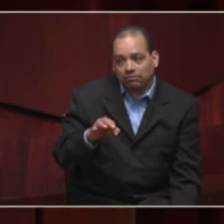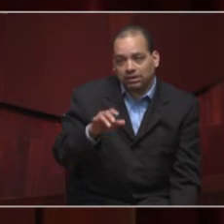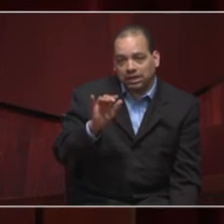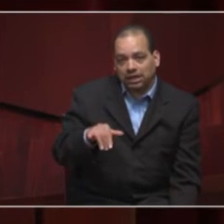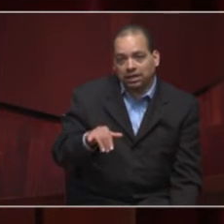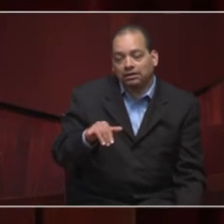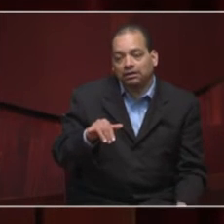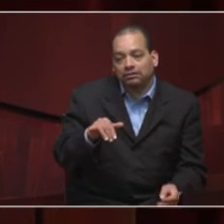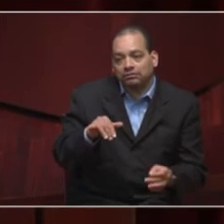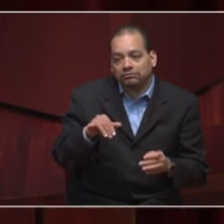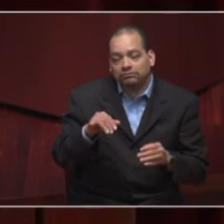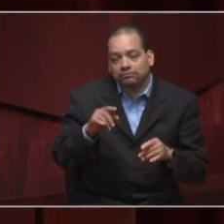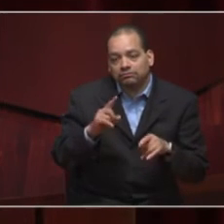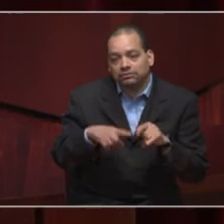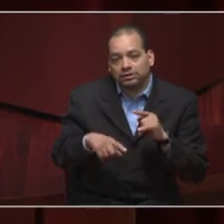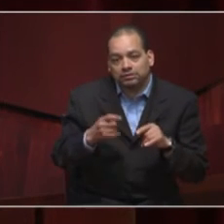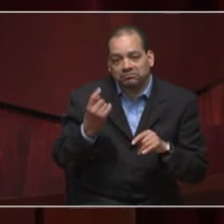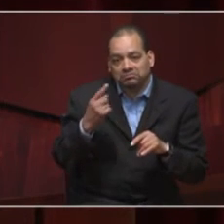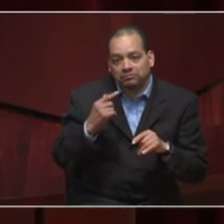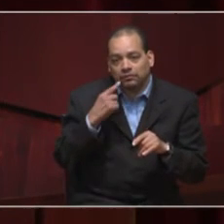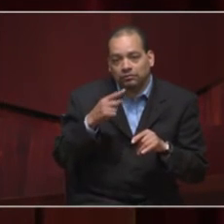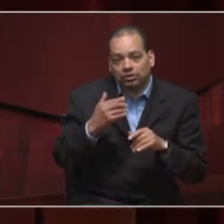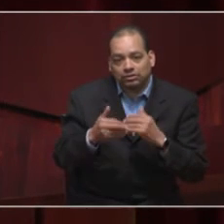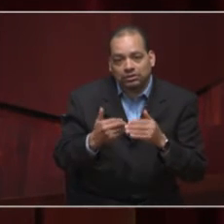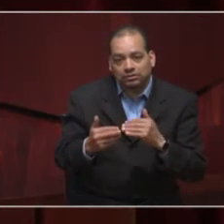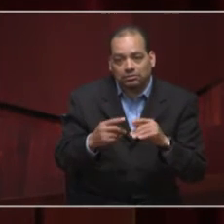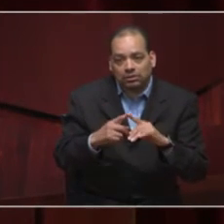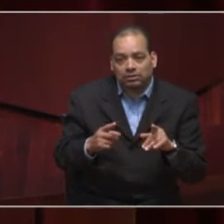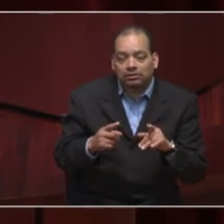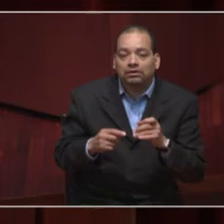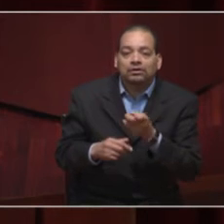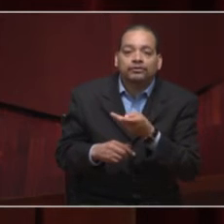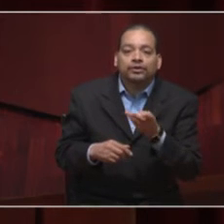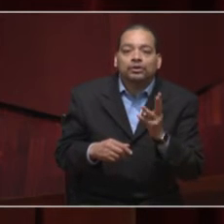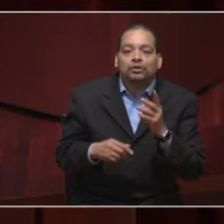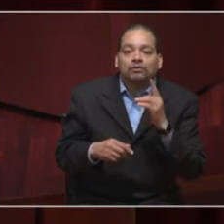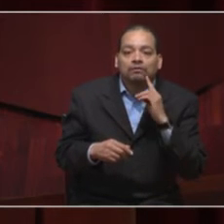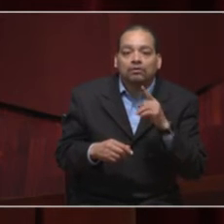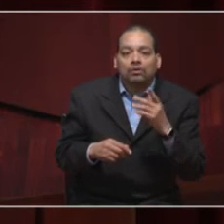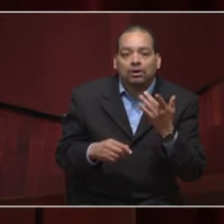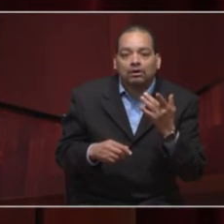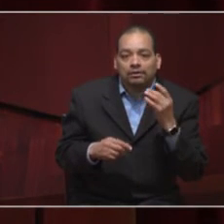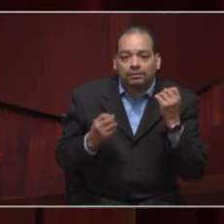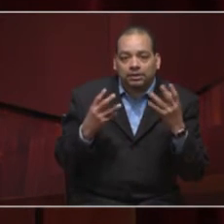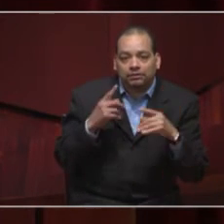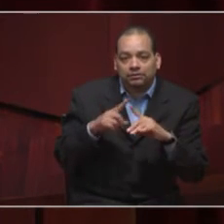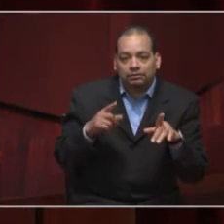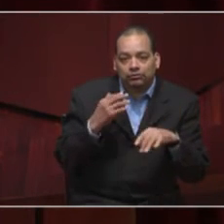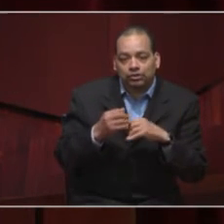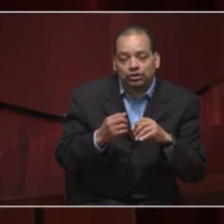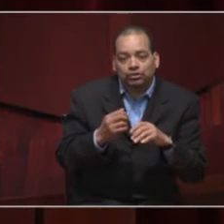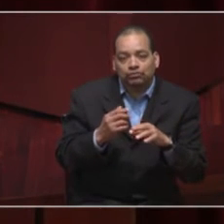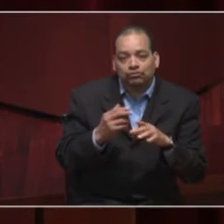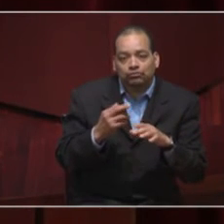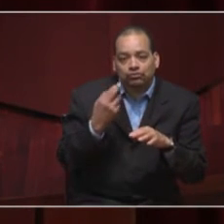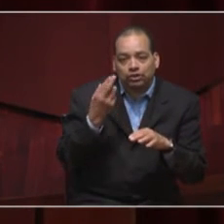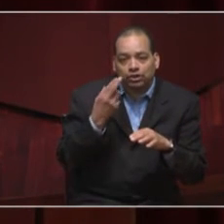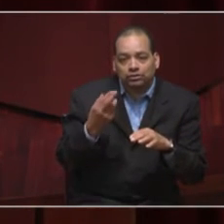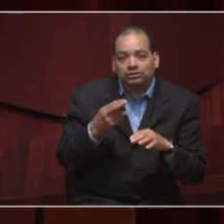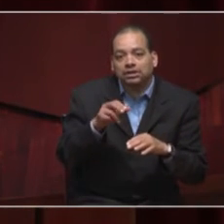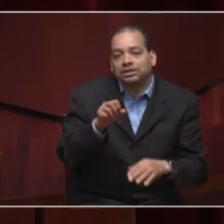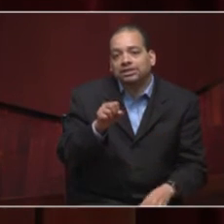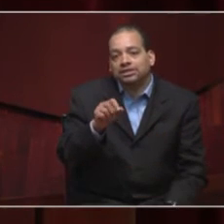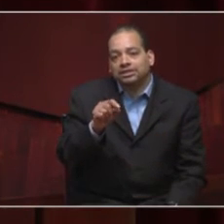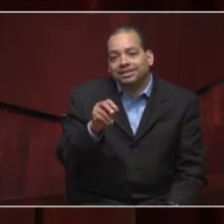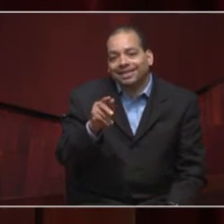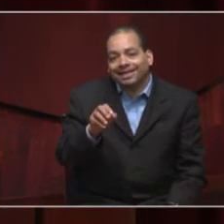for processing. But there are a couple that, for various reasons, the stakeholders are still reviewing. And